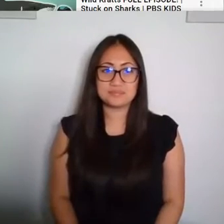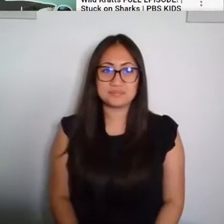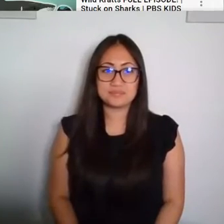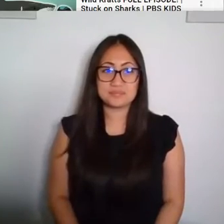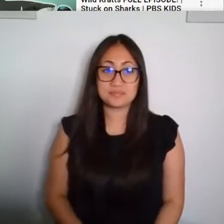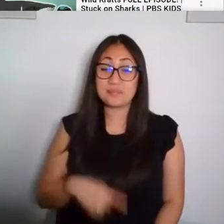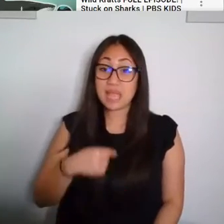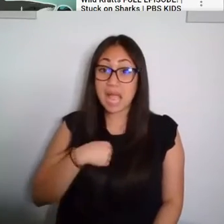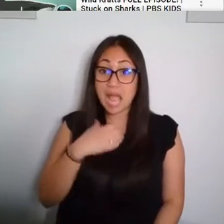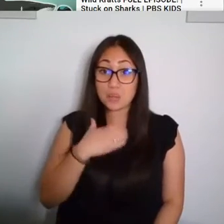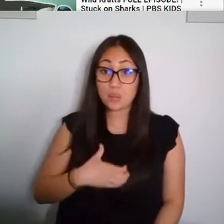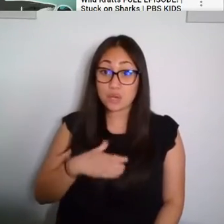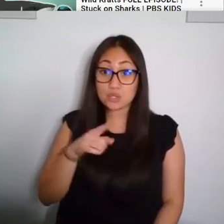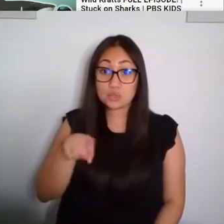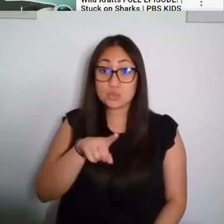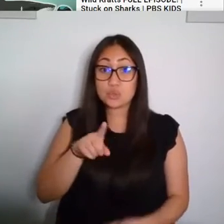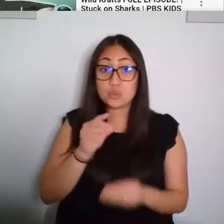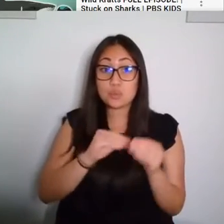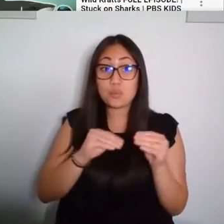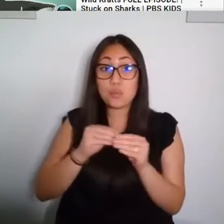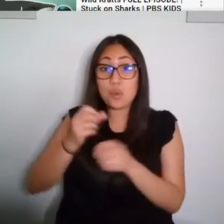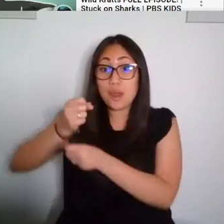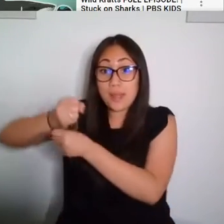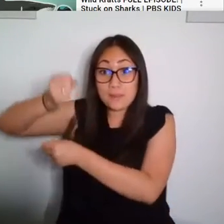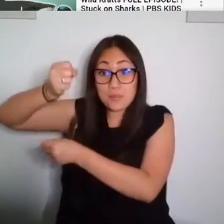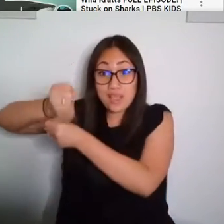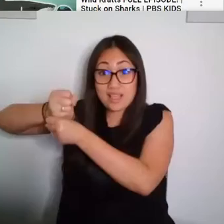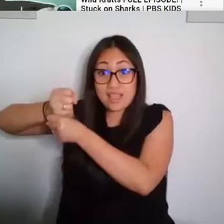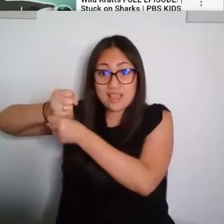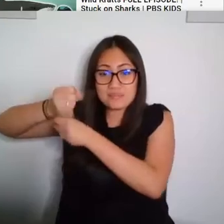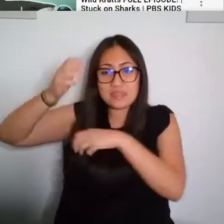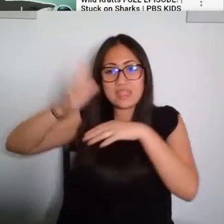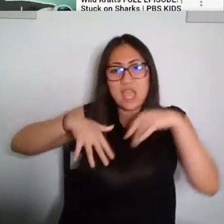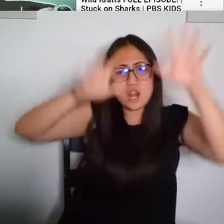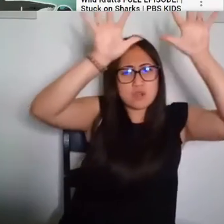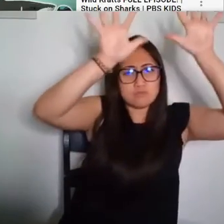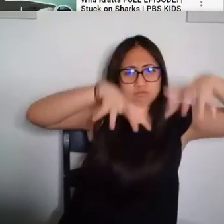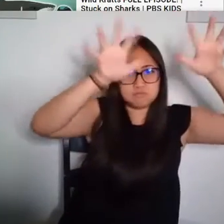I wish you more umbrella than rain.